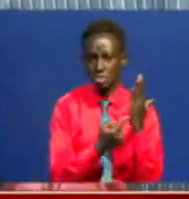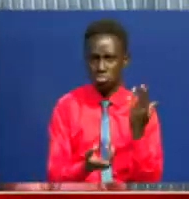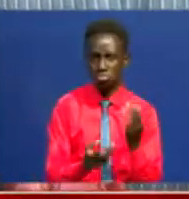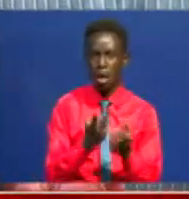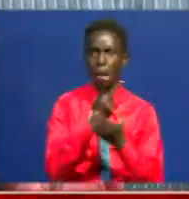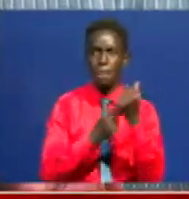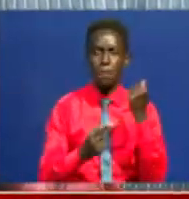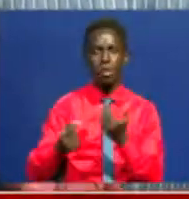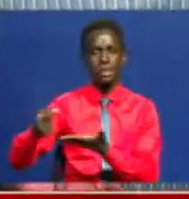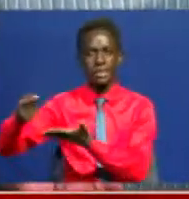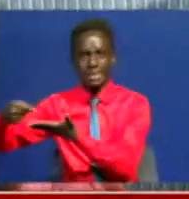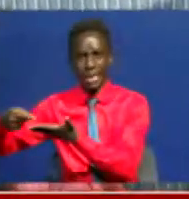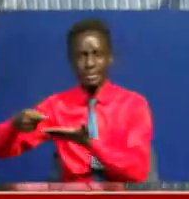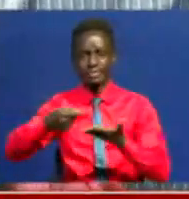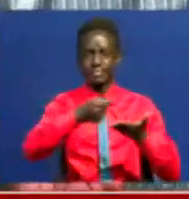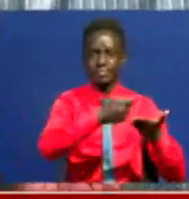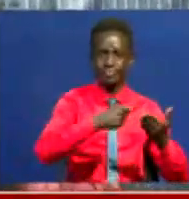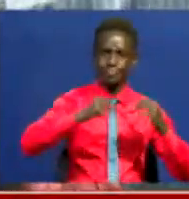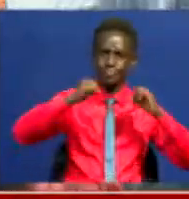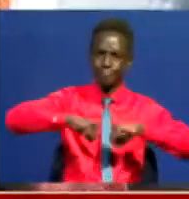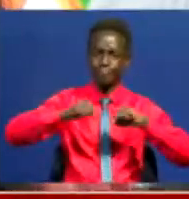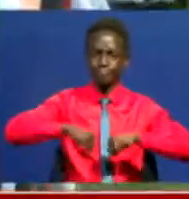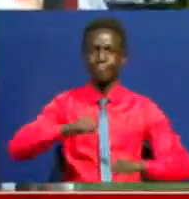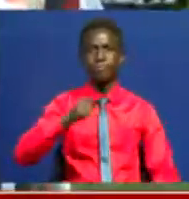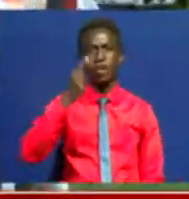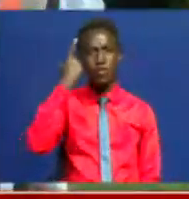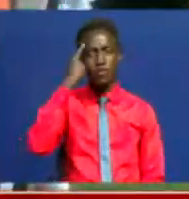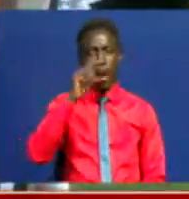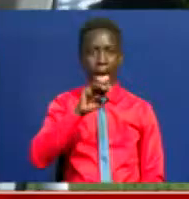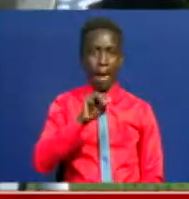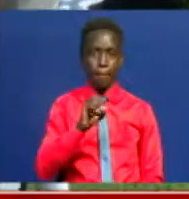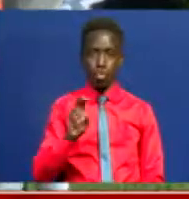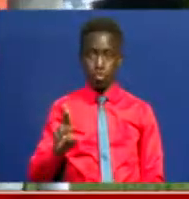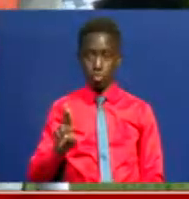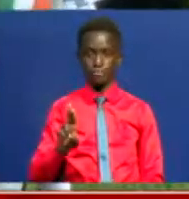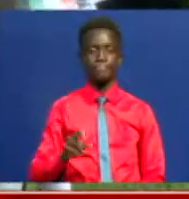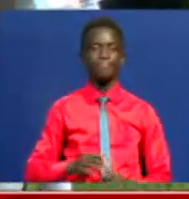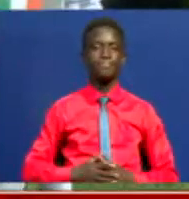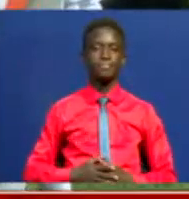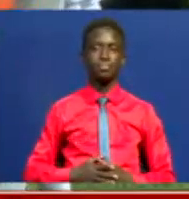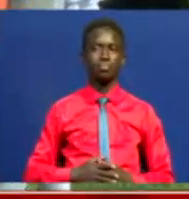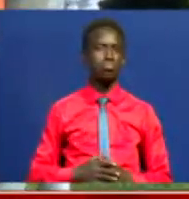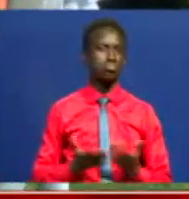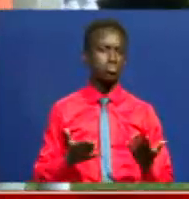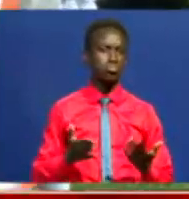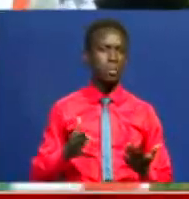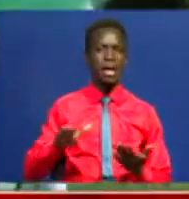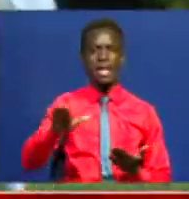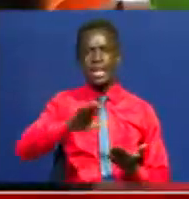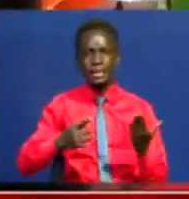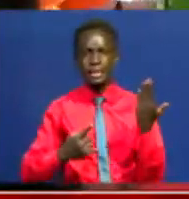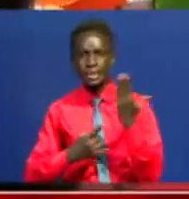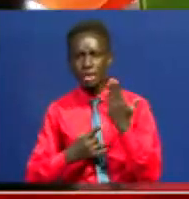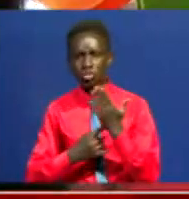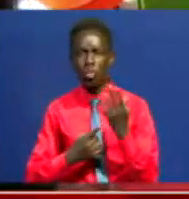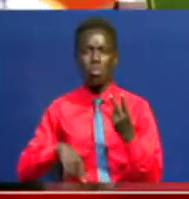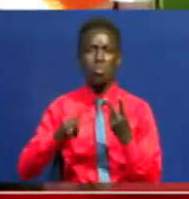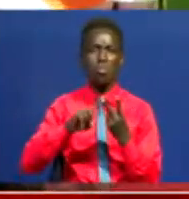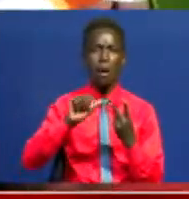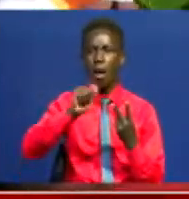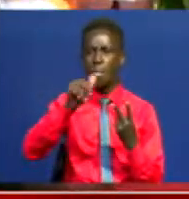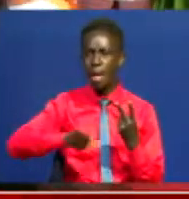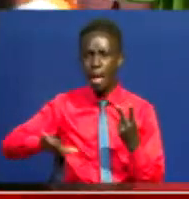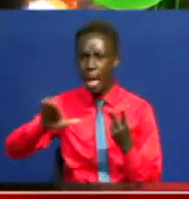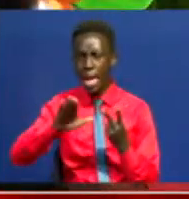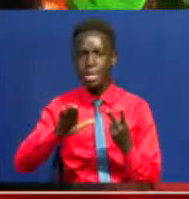an agreement, an understanding as part of the visit. Space technology is another area. I was mentioning to you we are doing a lot in the area of